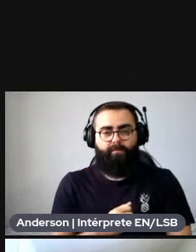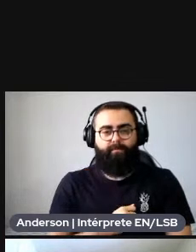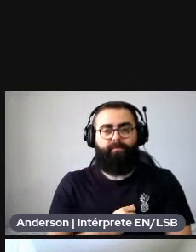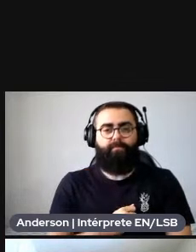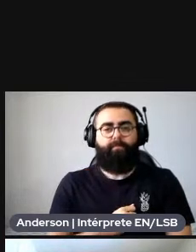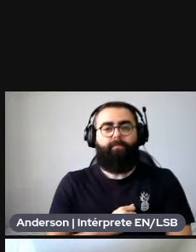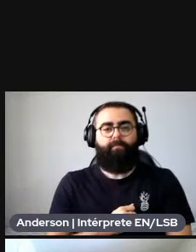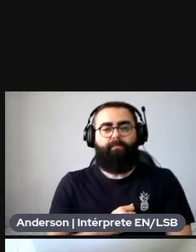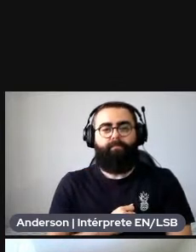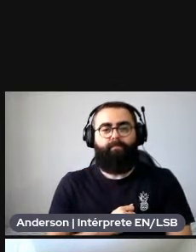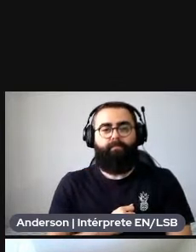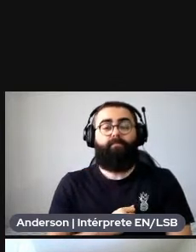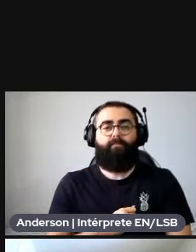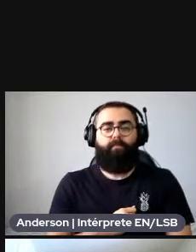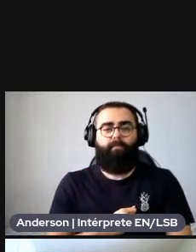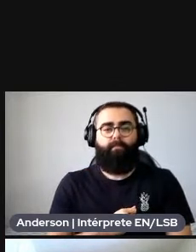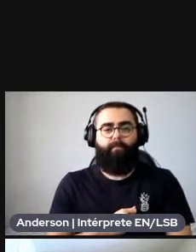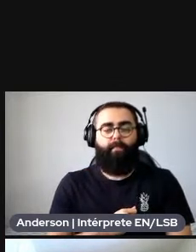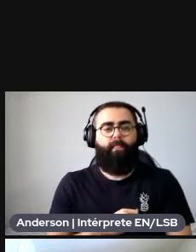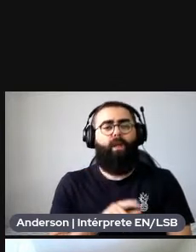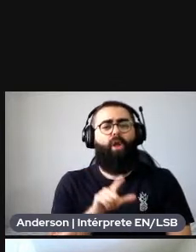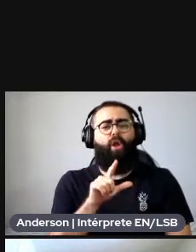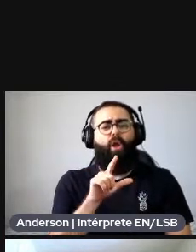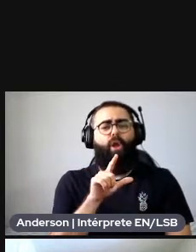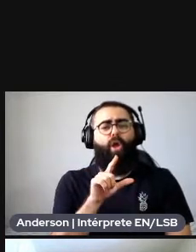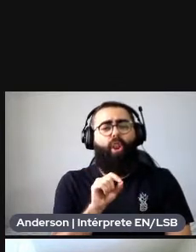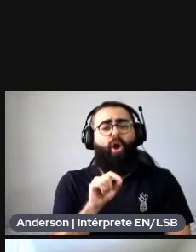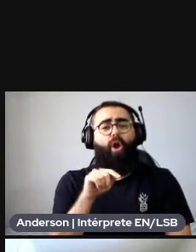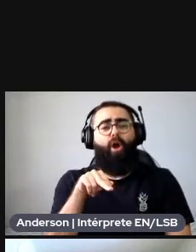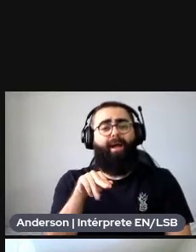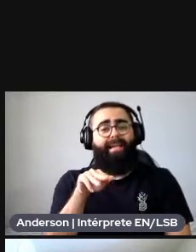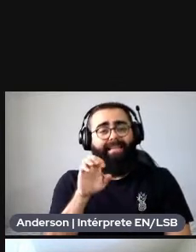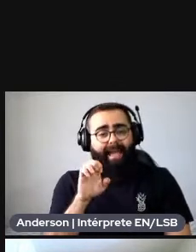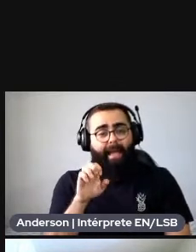so lo que refers to this,